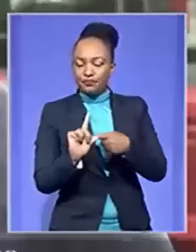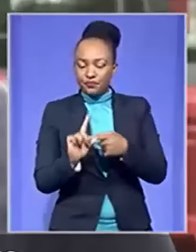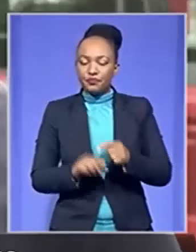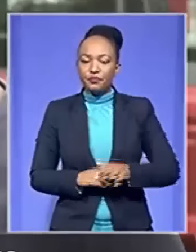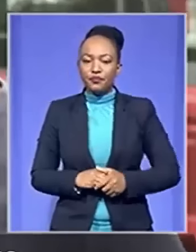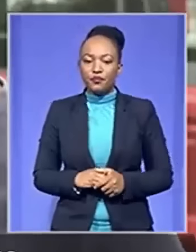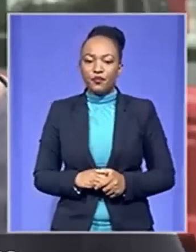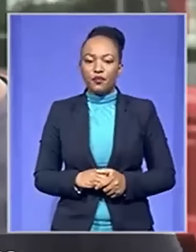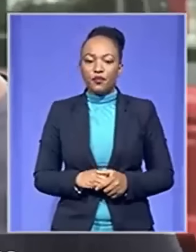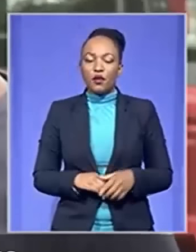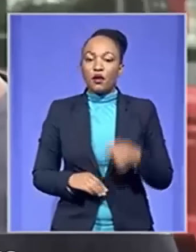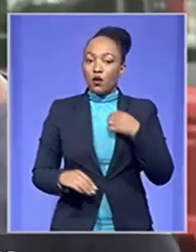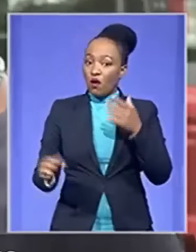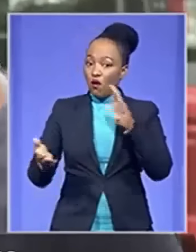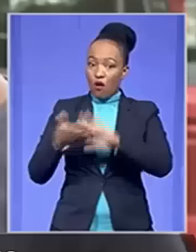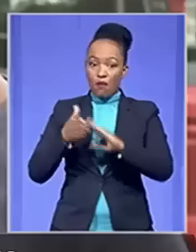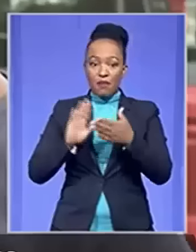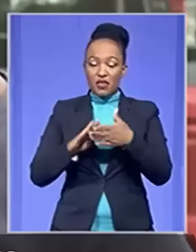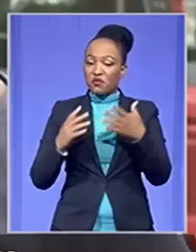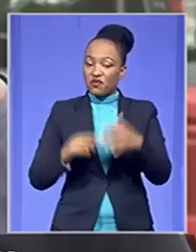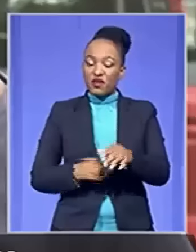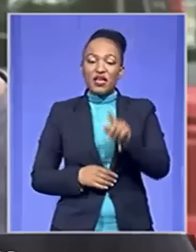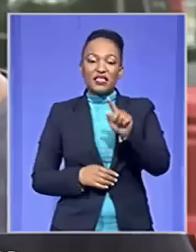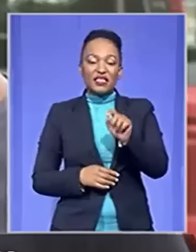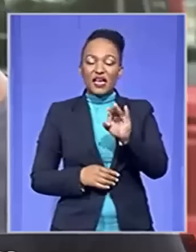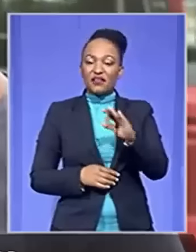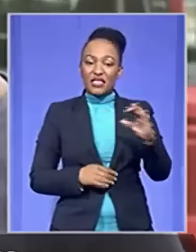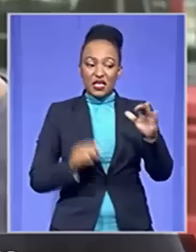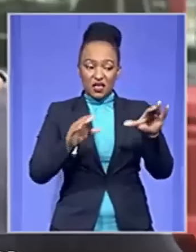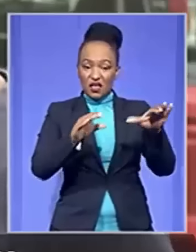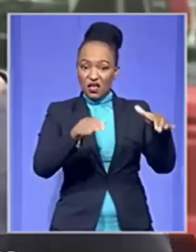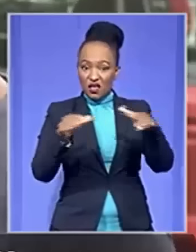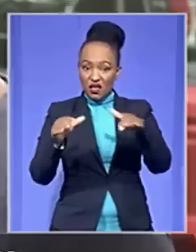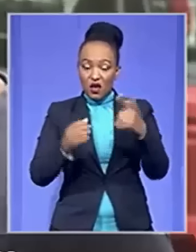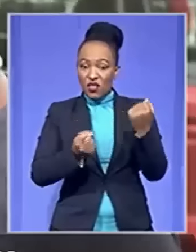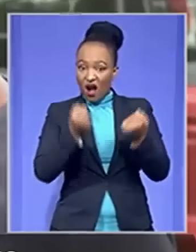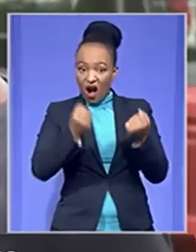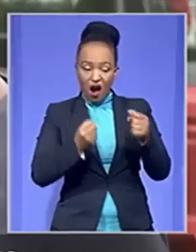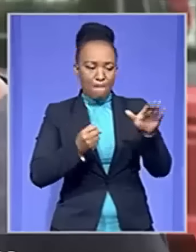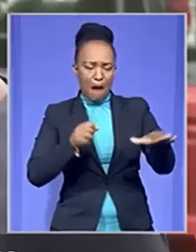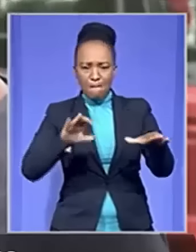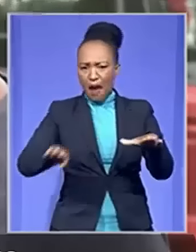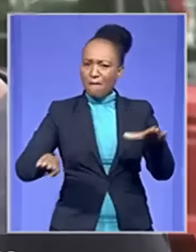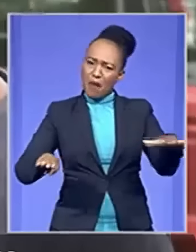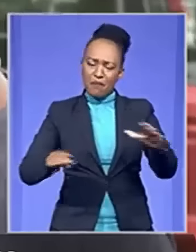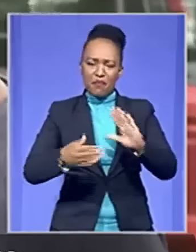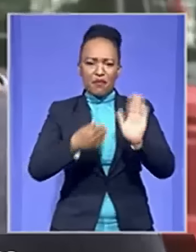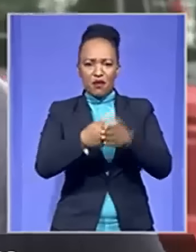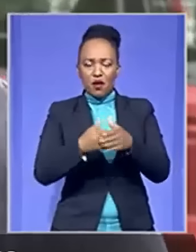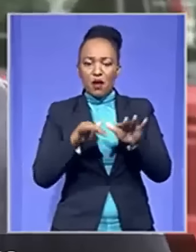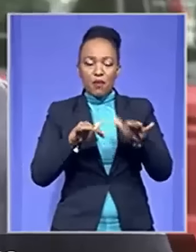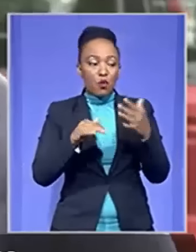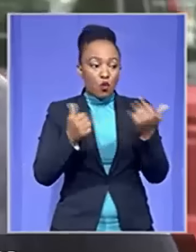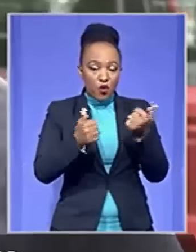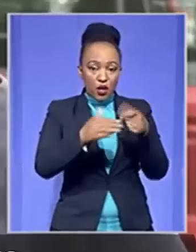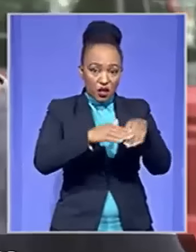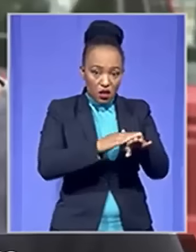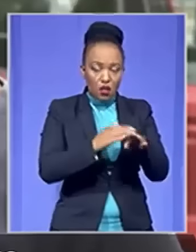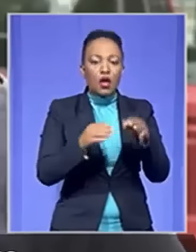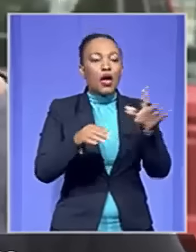community, we have closed down the TFC, we have closed down with their cars. No one must go in, but people who have already inside, they can go